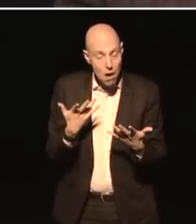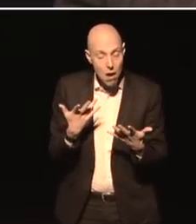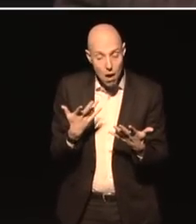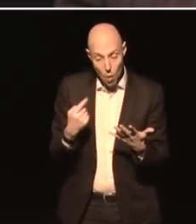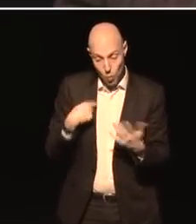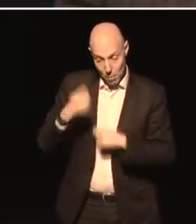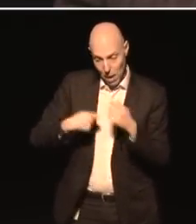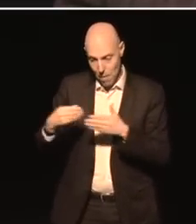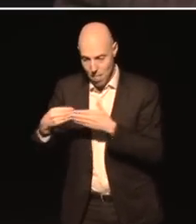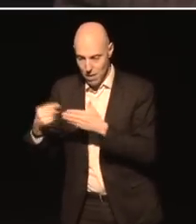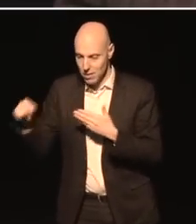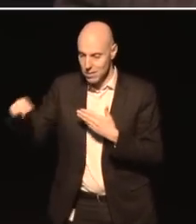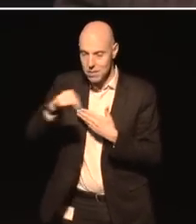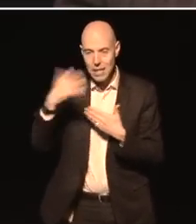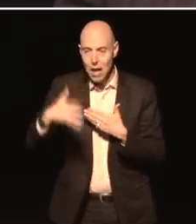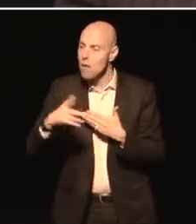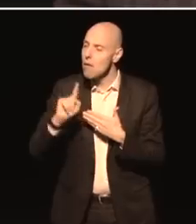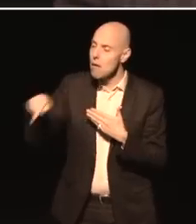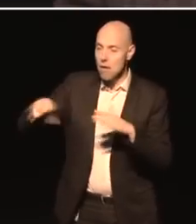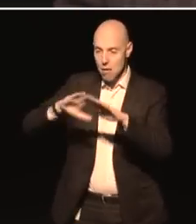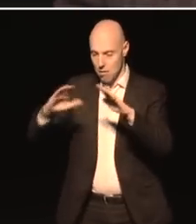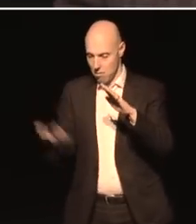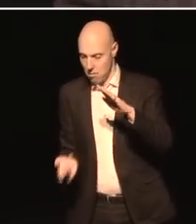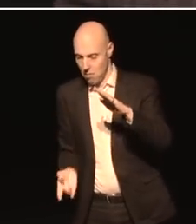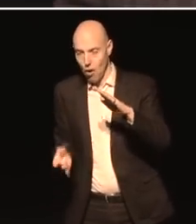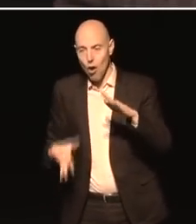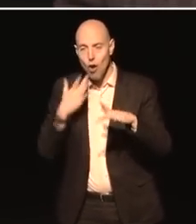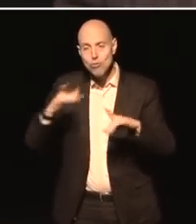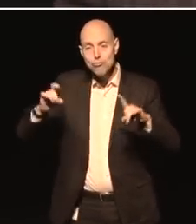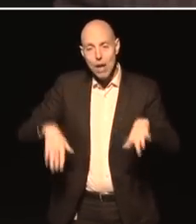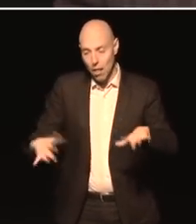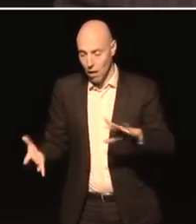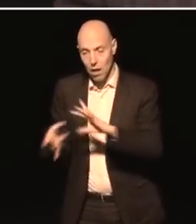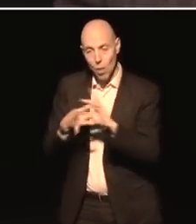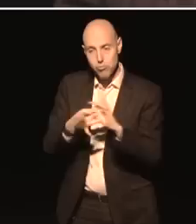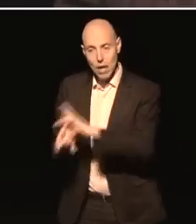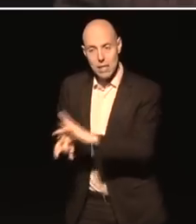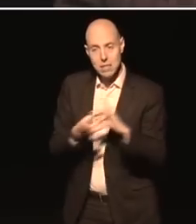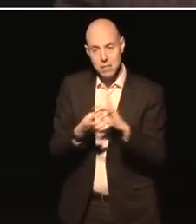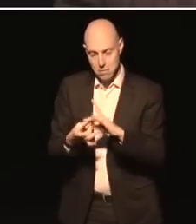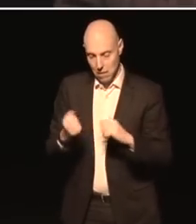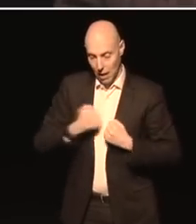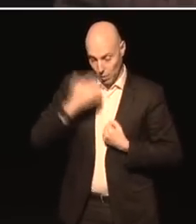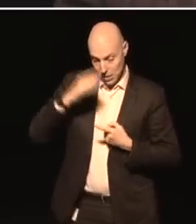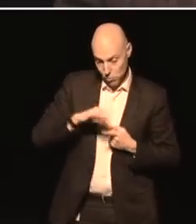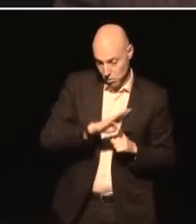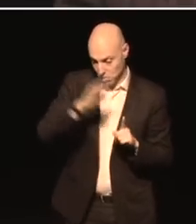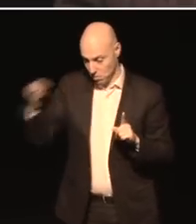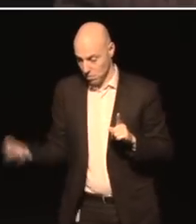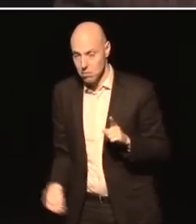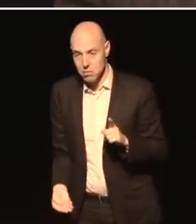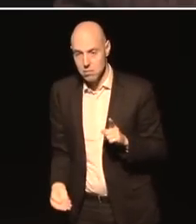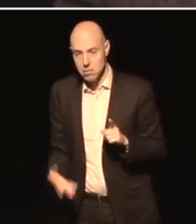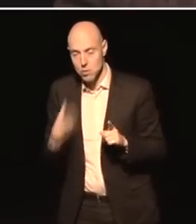now collaborating with Australia so that they can also absorb all our knowledge and our experience and they can expand it in Australia